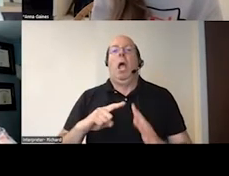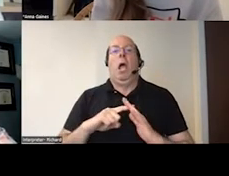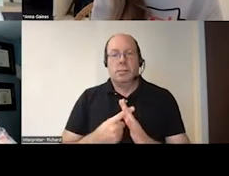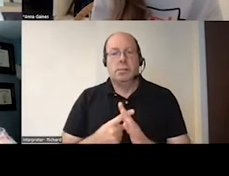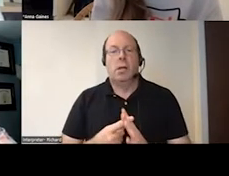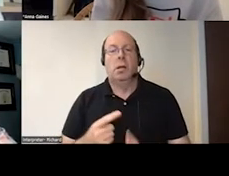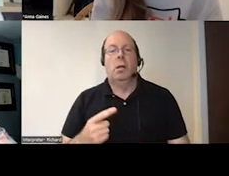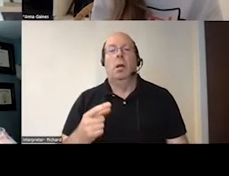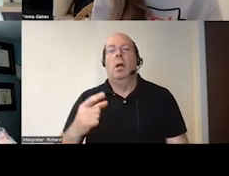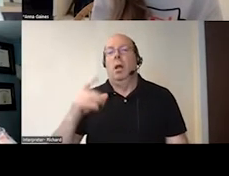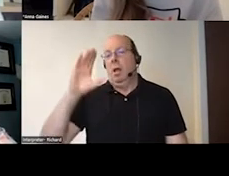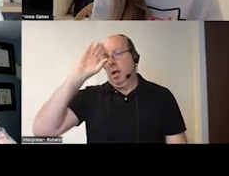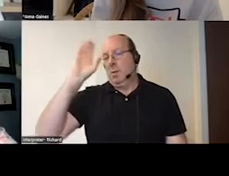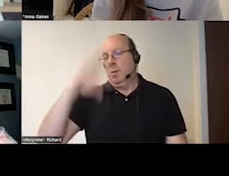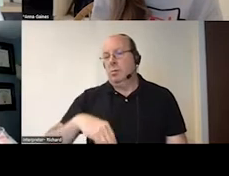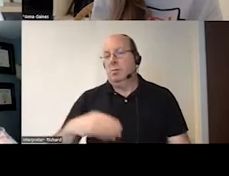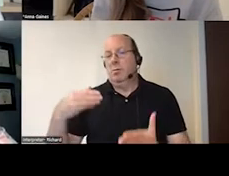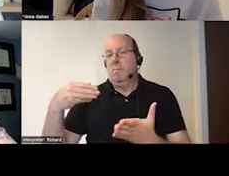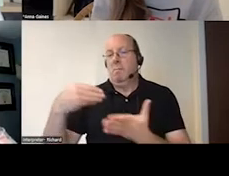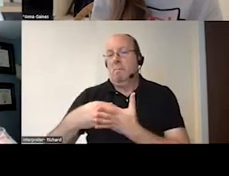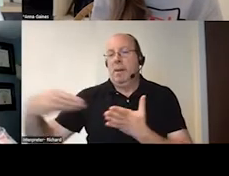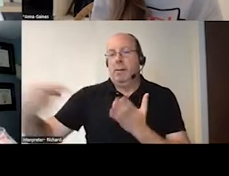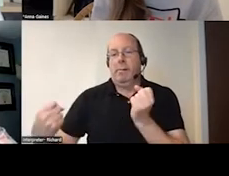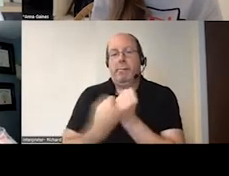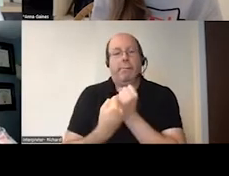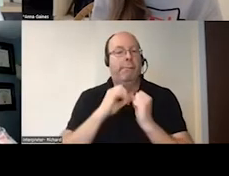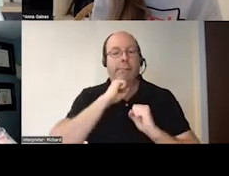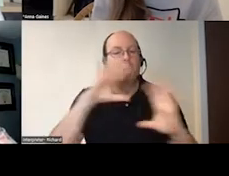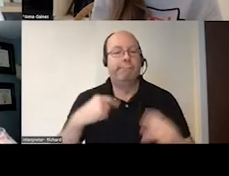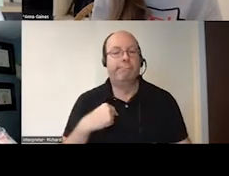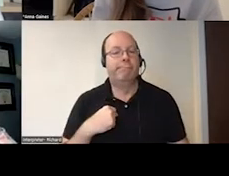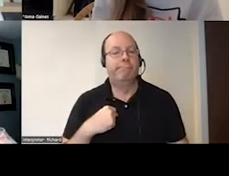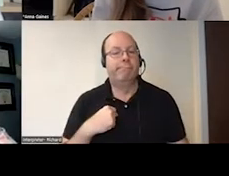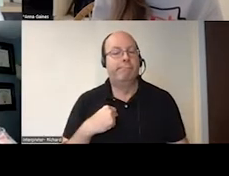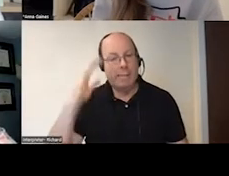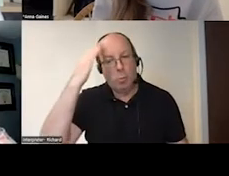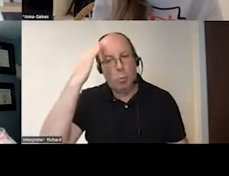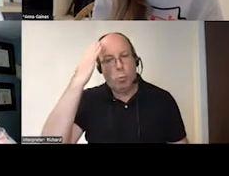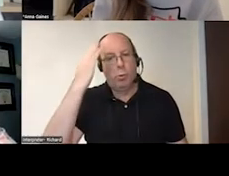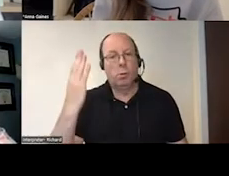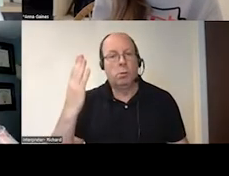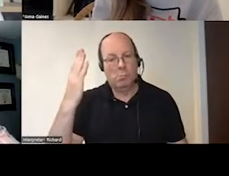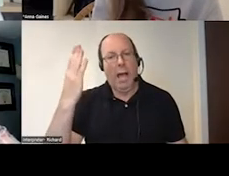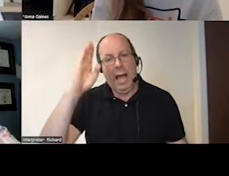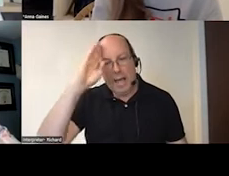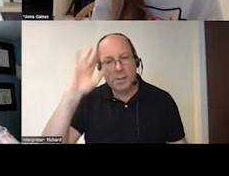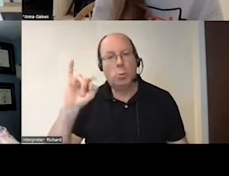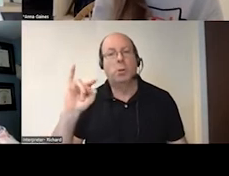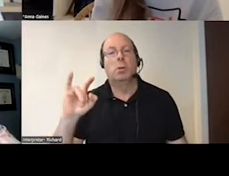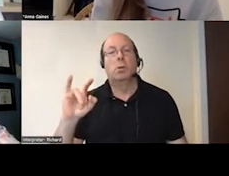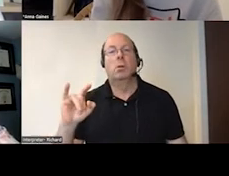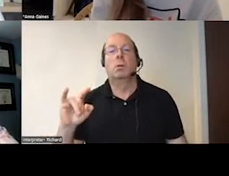that I probably wasn't going to get funding. And I think that I'm not sure if that's me putting